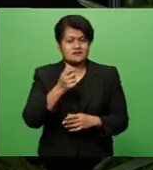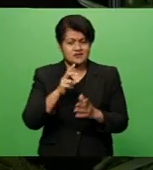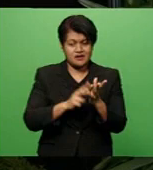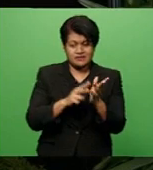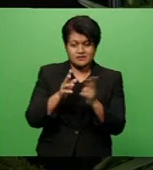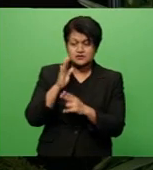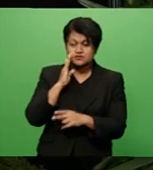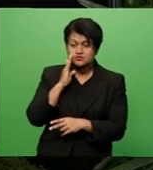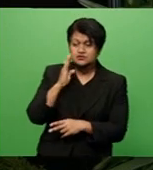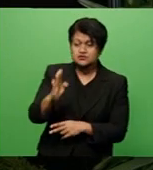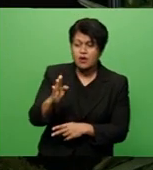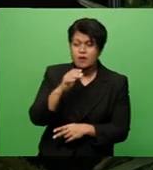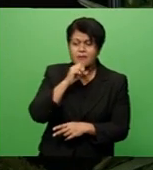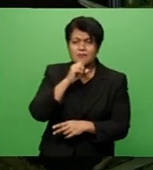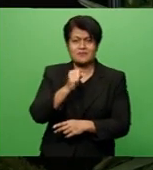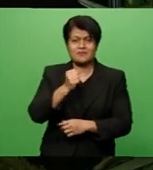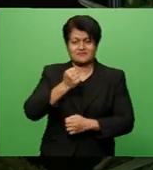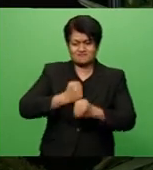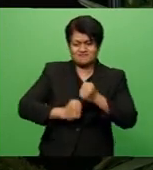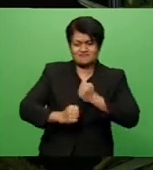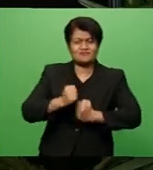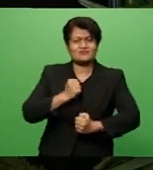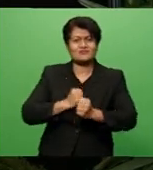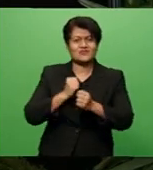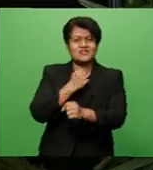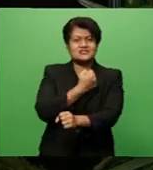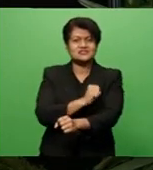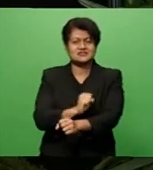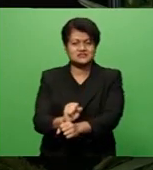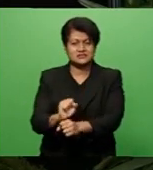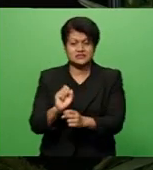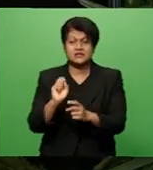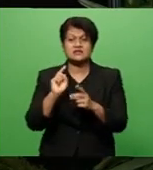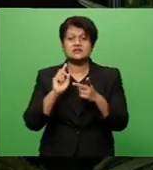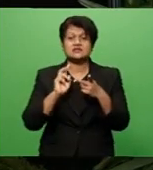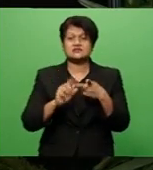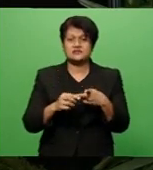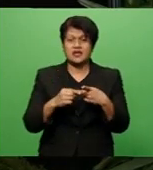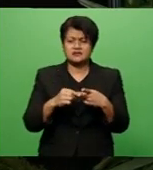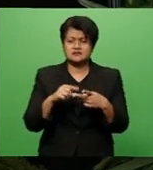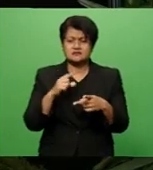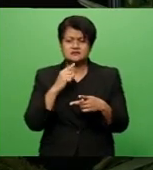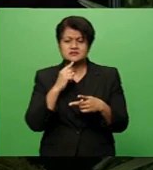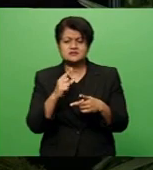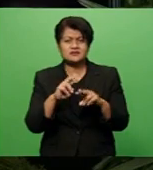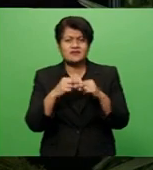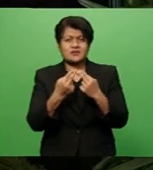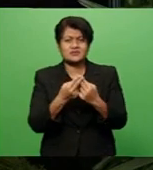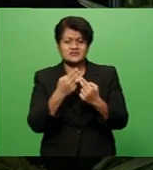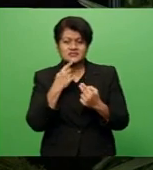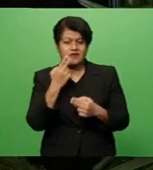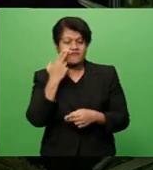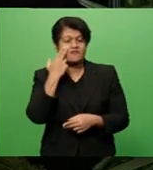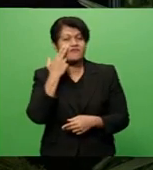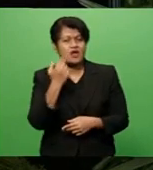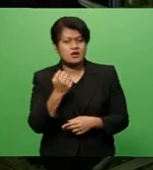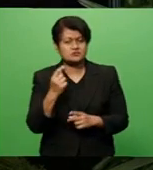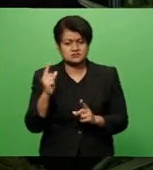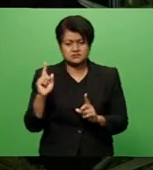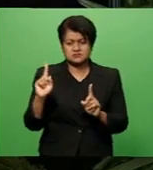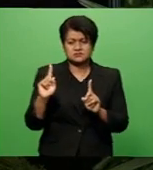man struggling at sea, and the second relative of the man was found later on a